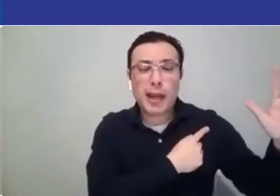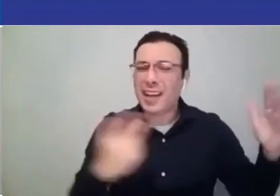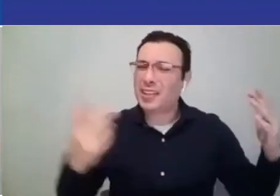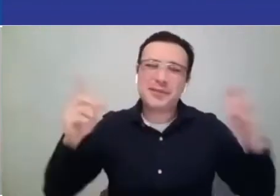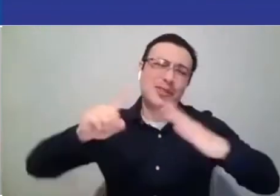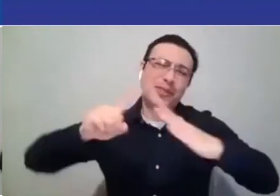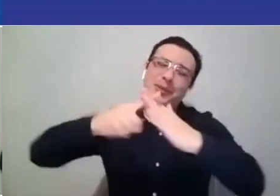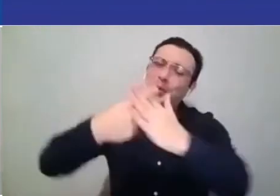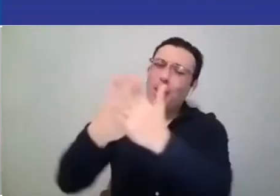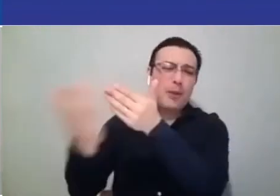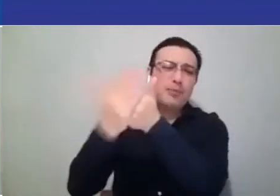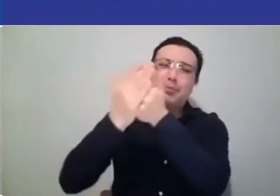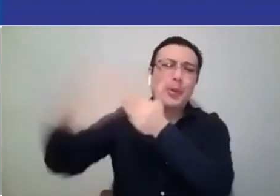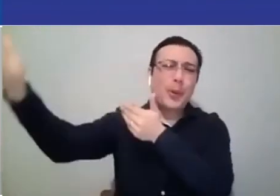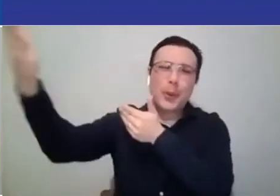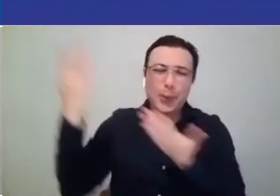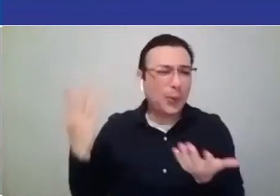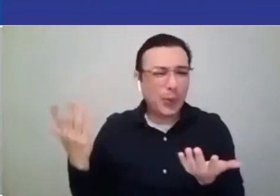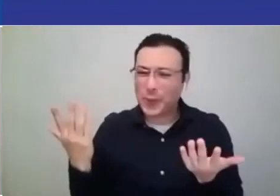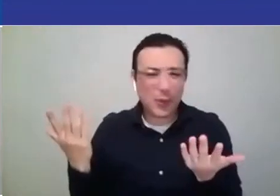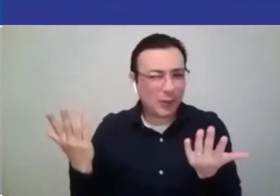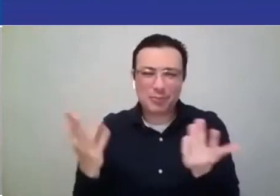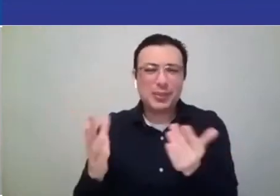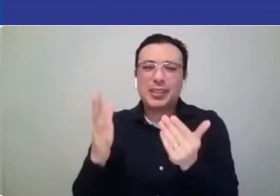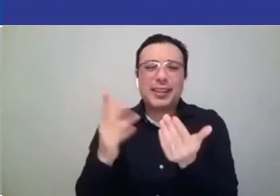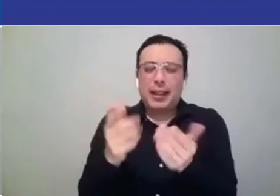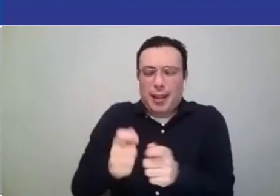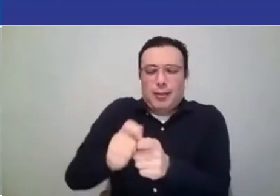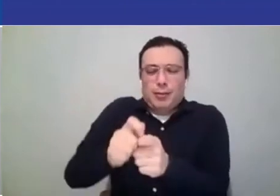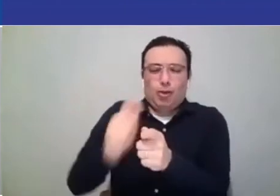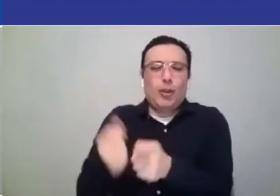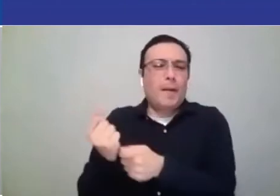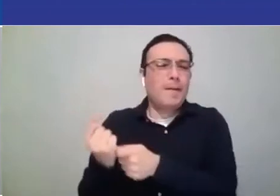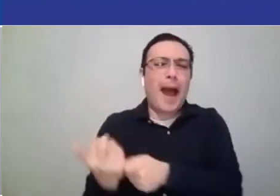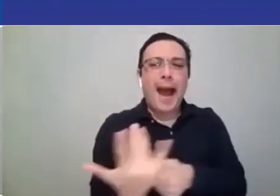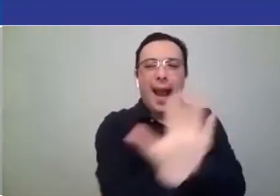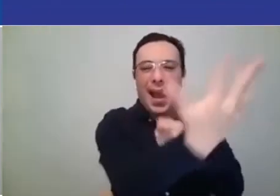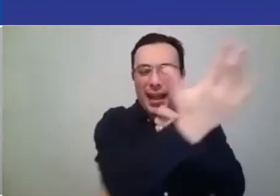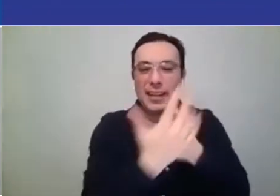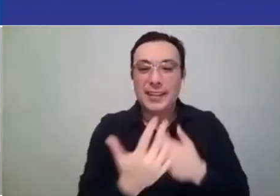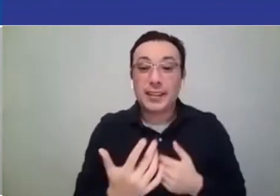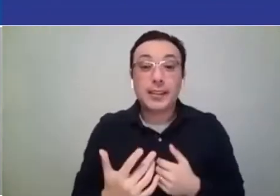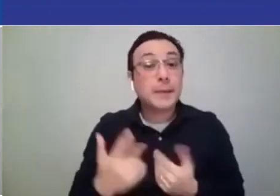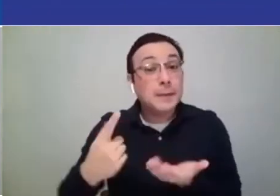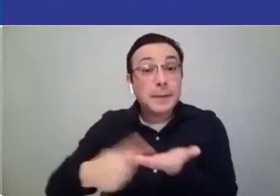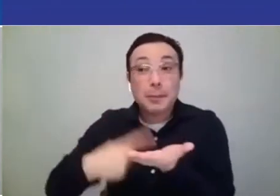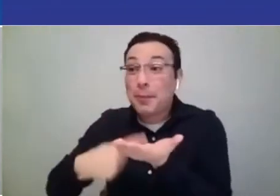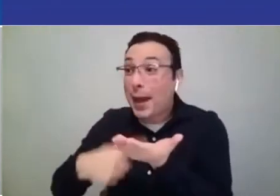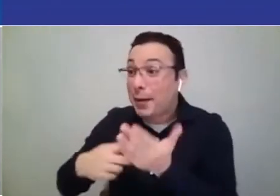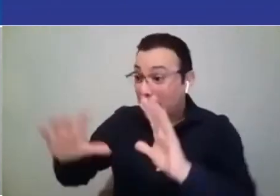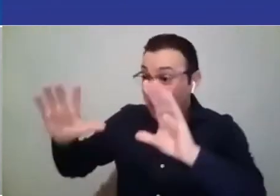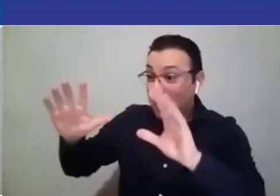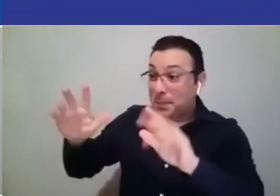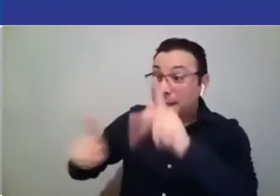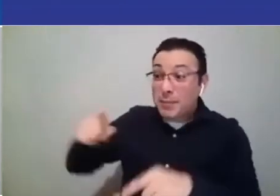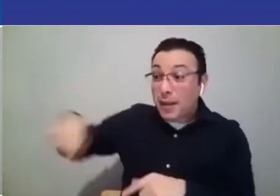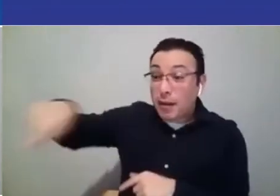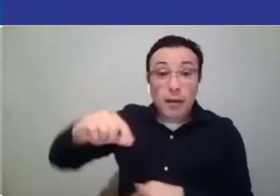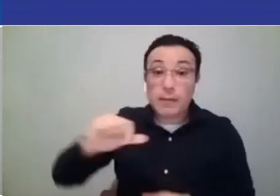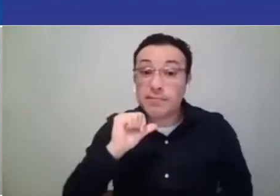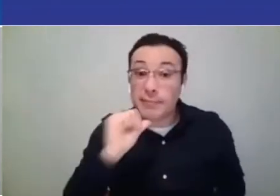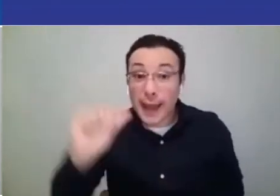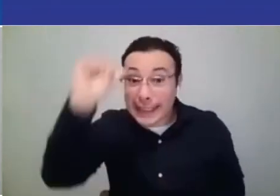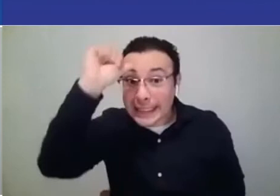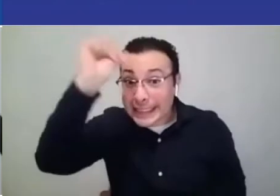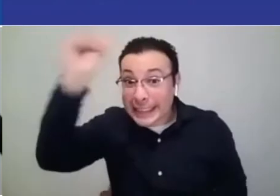mean, I think I hear it at non-Punjabi Indian weddings. It's like kind of a popular music, popular